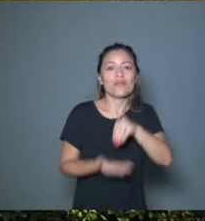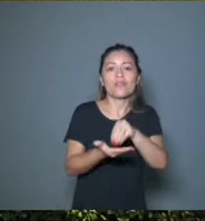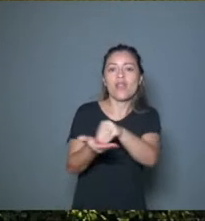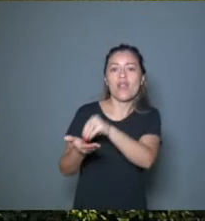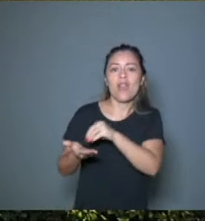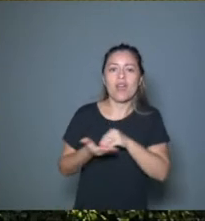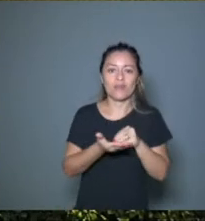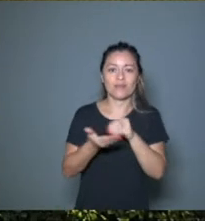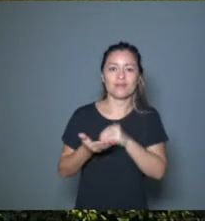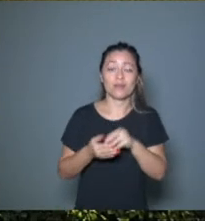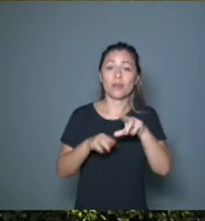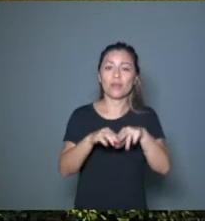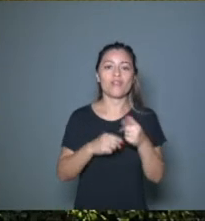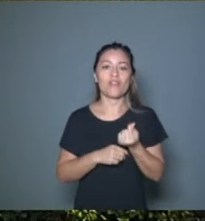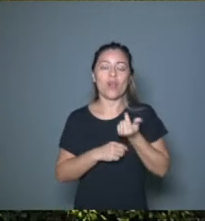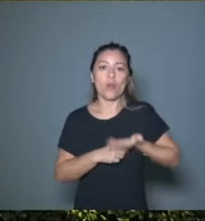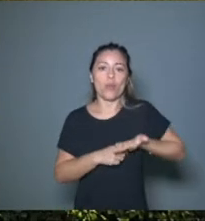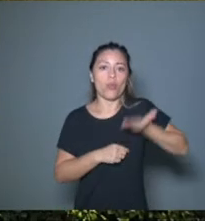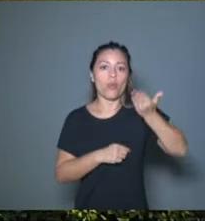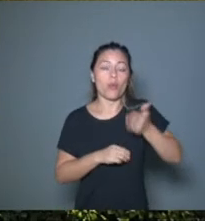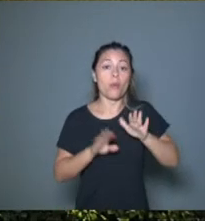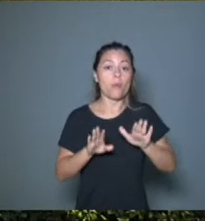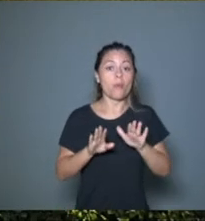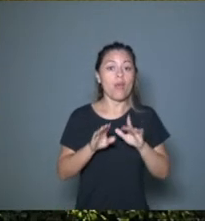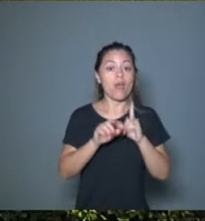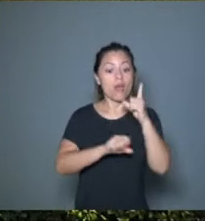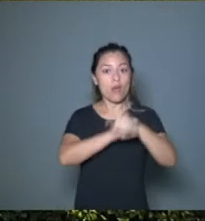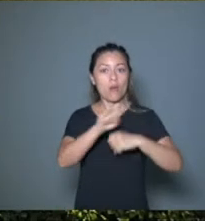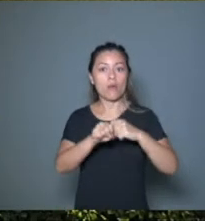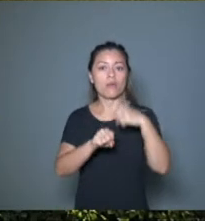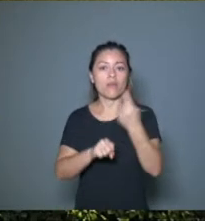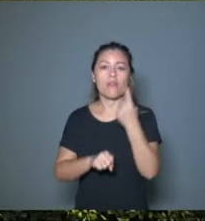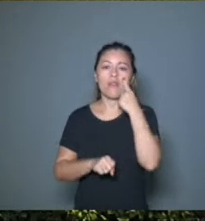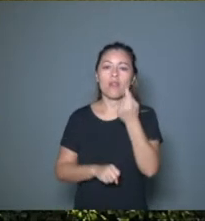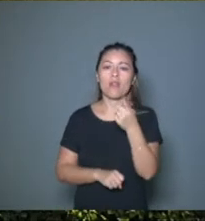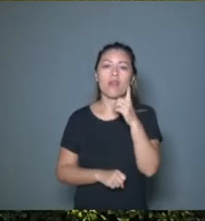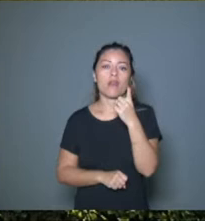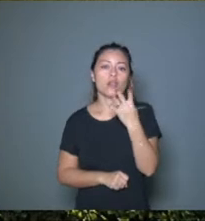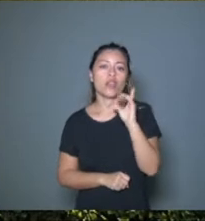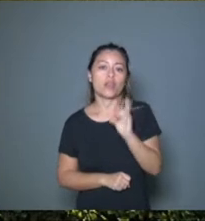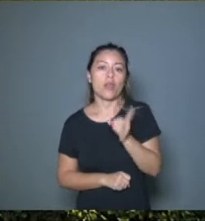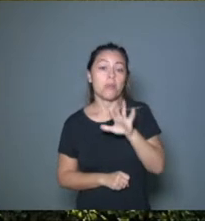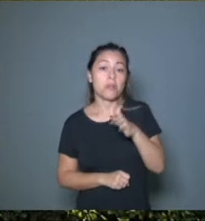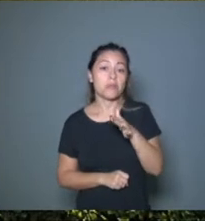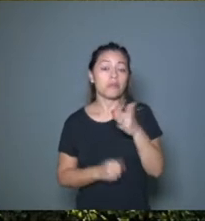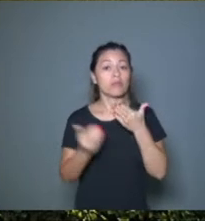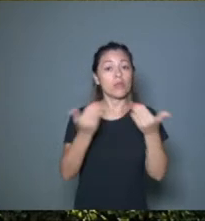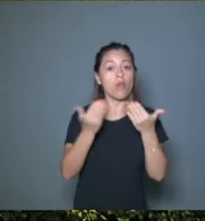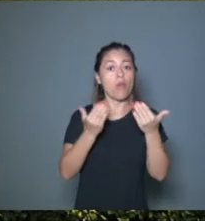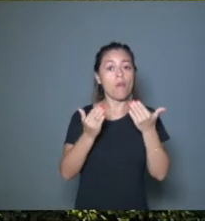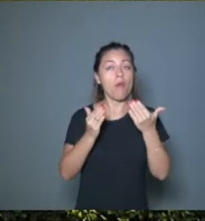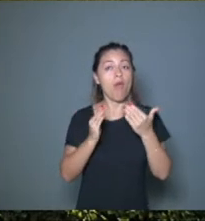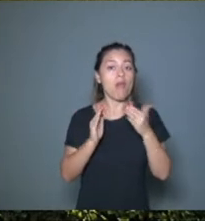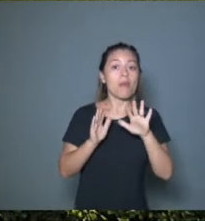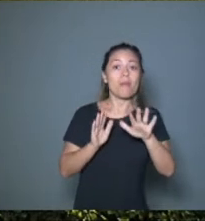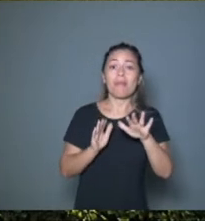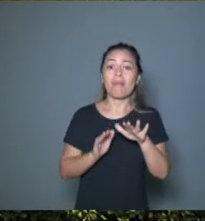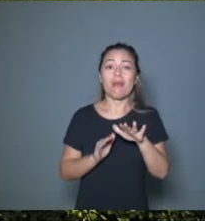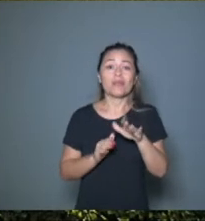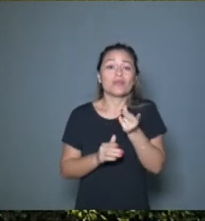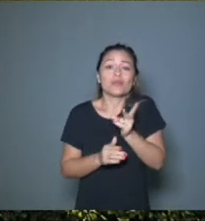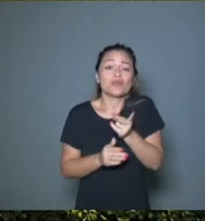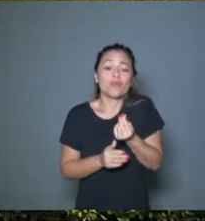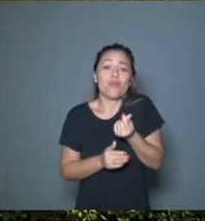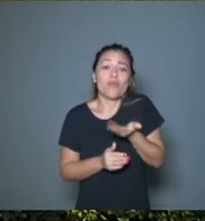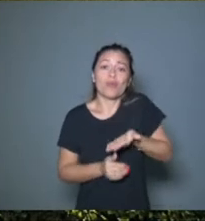low supply. So this is why we have higher prices. If you look at estimations for next year, $14 is not as high as